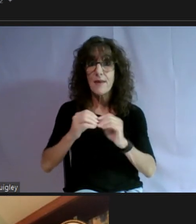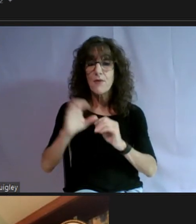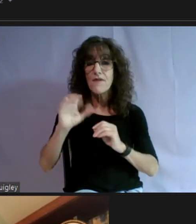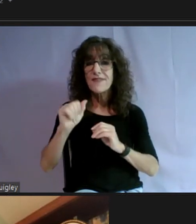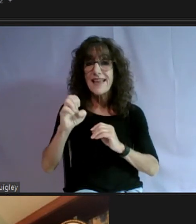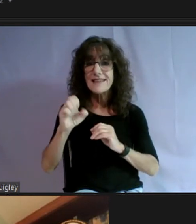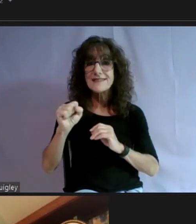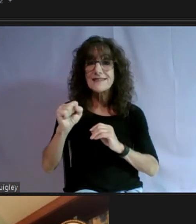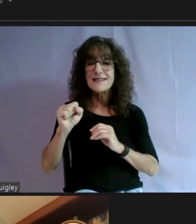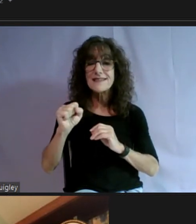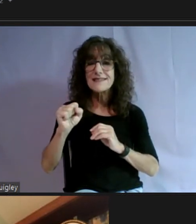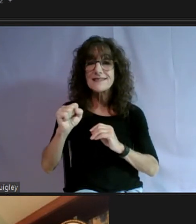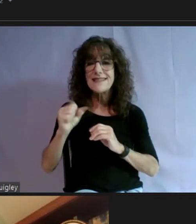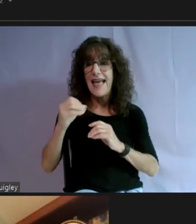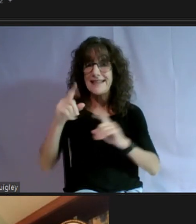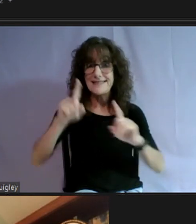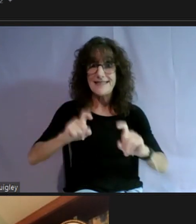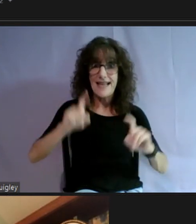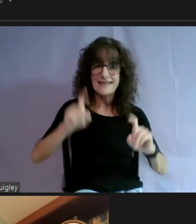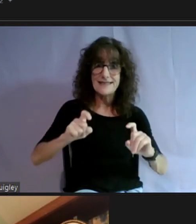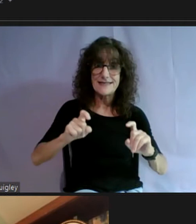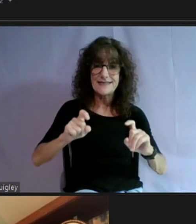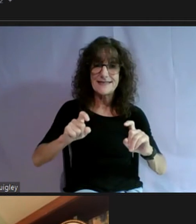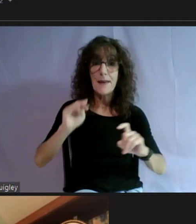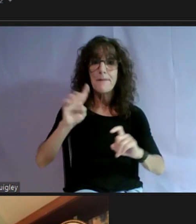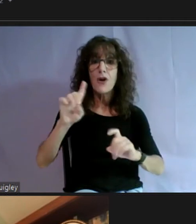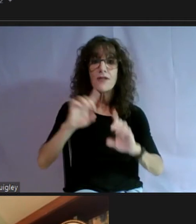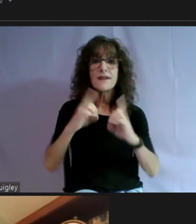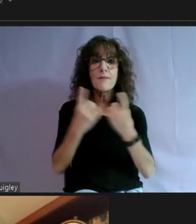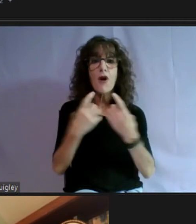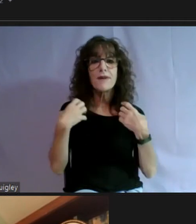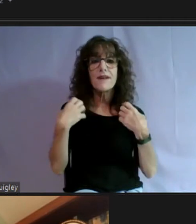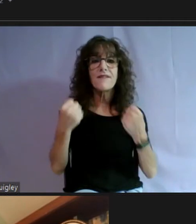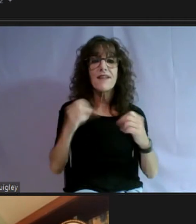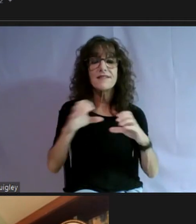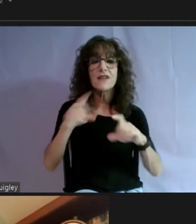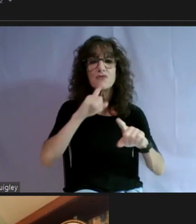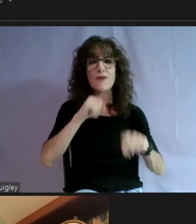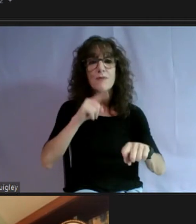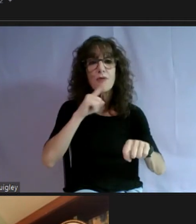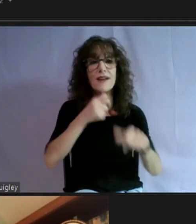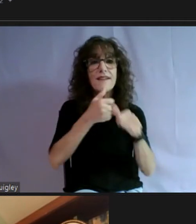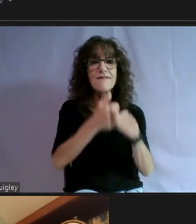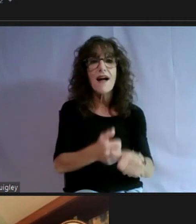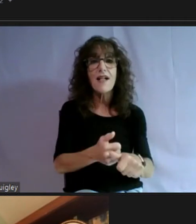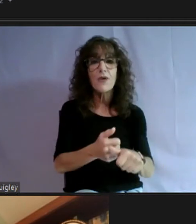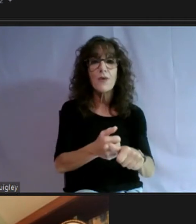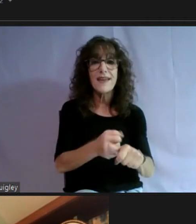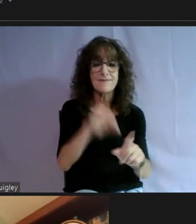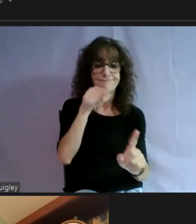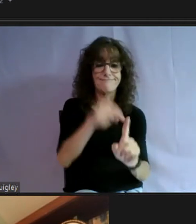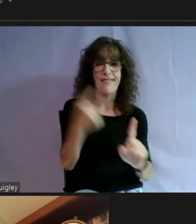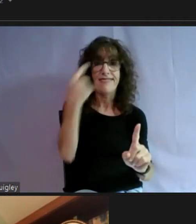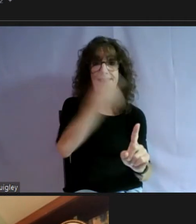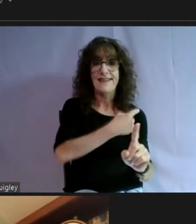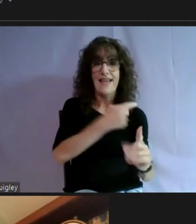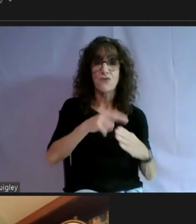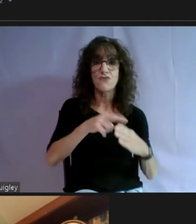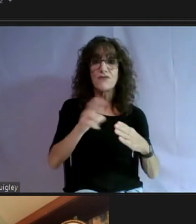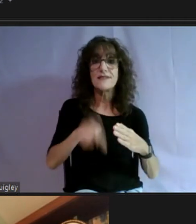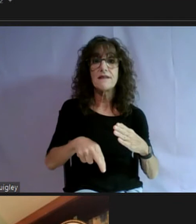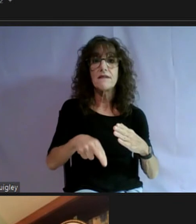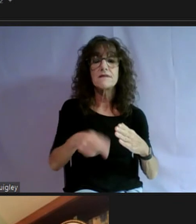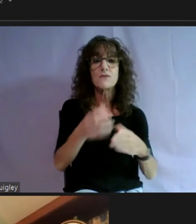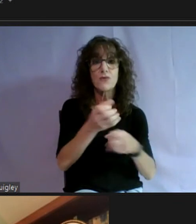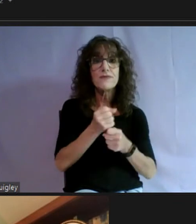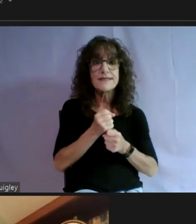cases and tests. Maryland Department of Health does its reporting based on the day that the results were